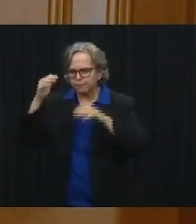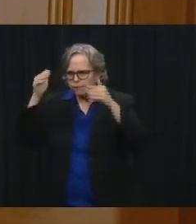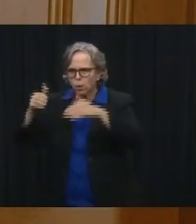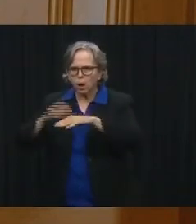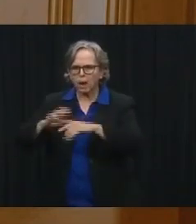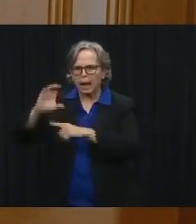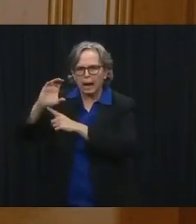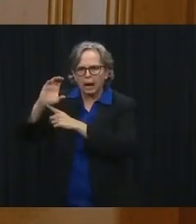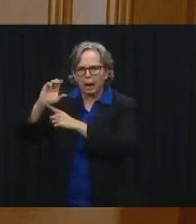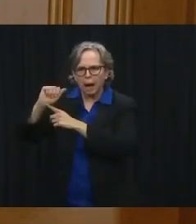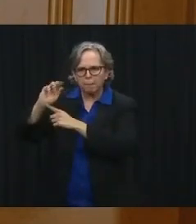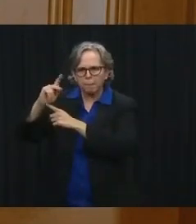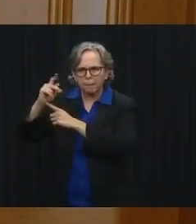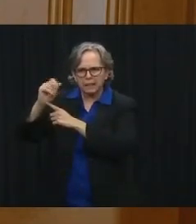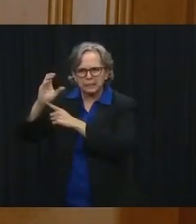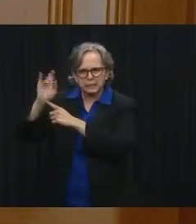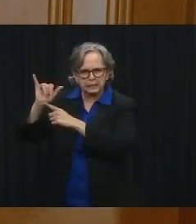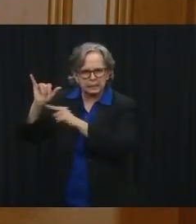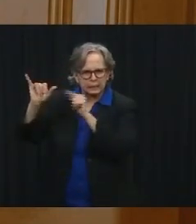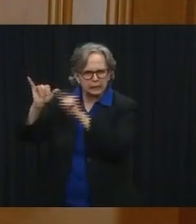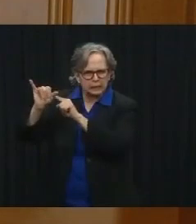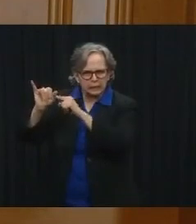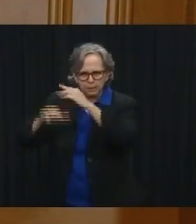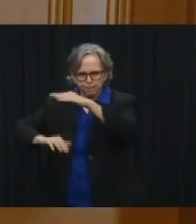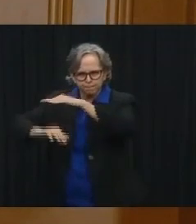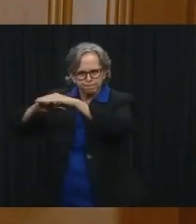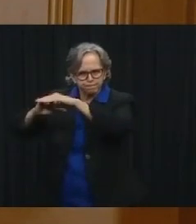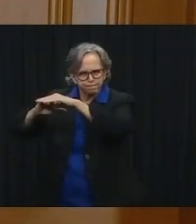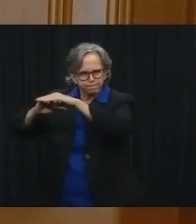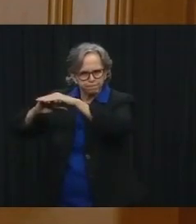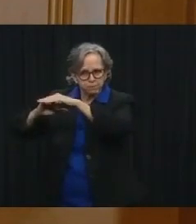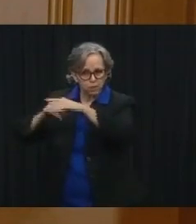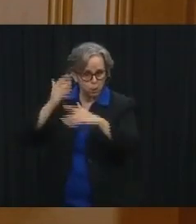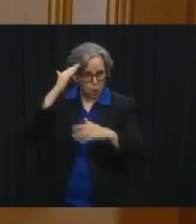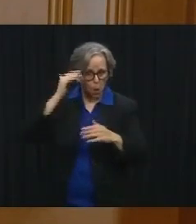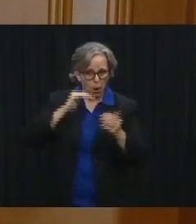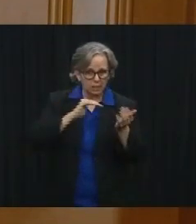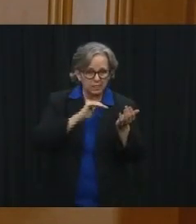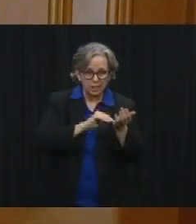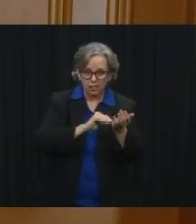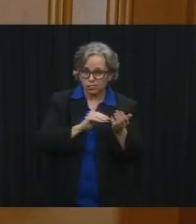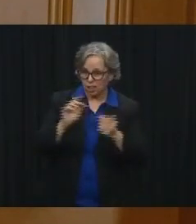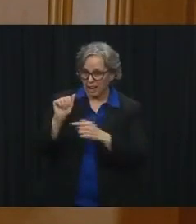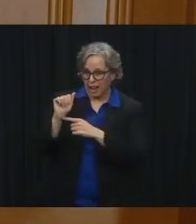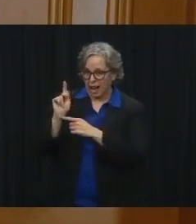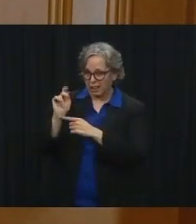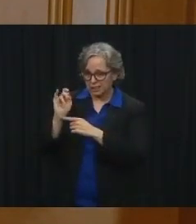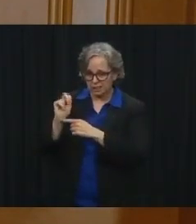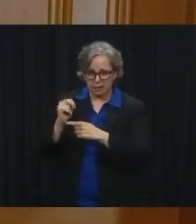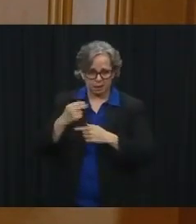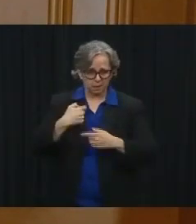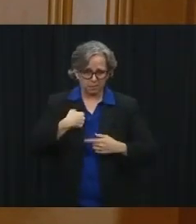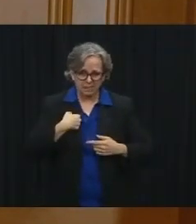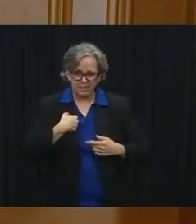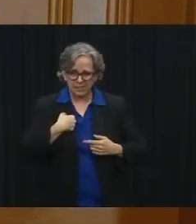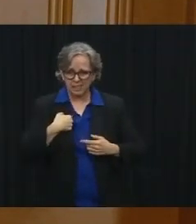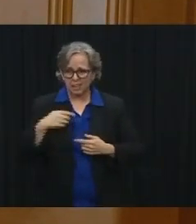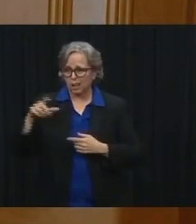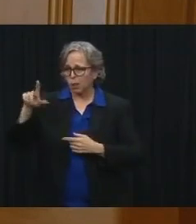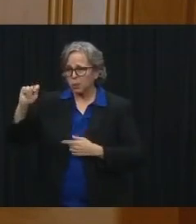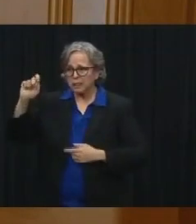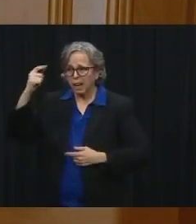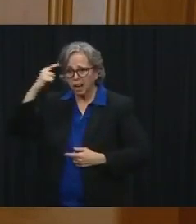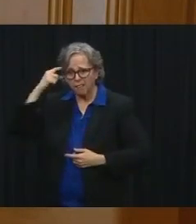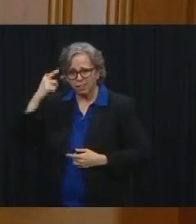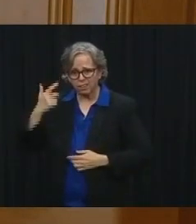that Lieutenant Governor Husted, myself, and all our team and all the team